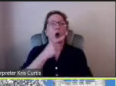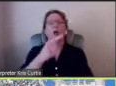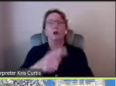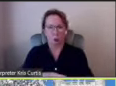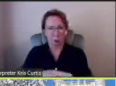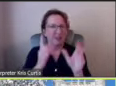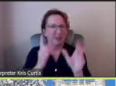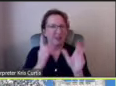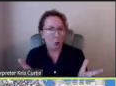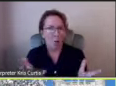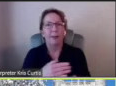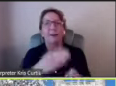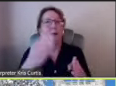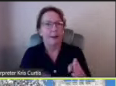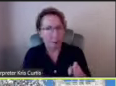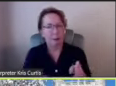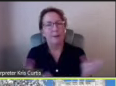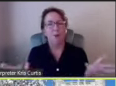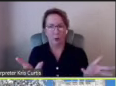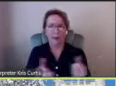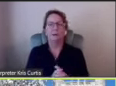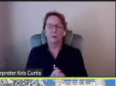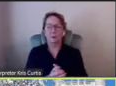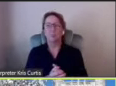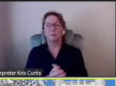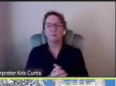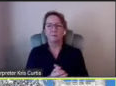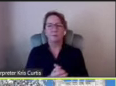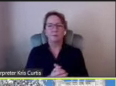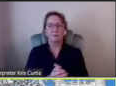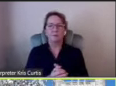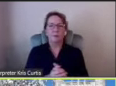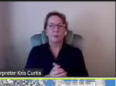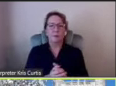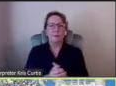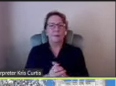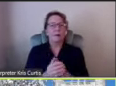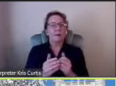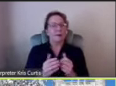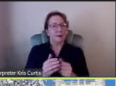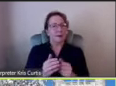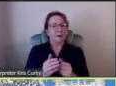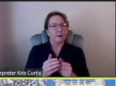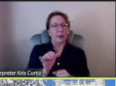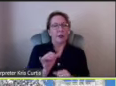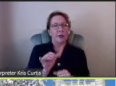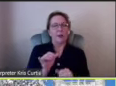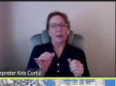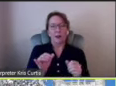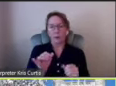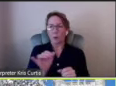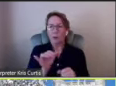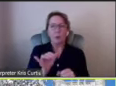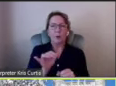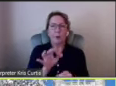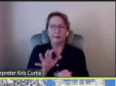long-term outcomes tracking with cities versus what engineers study. Next click, please, which is features of a place. So we can